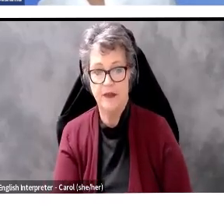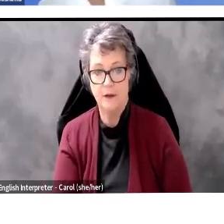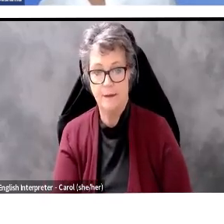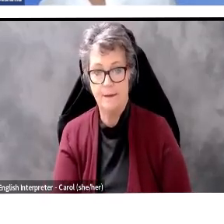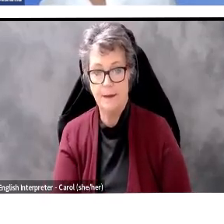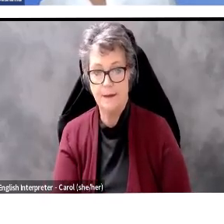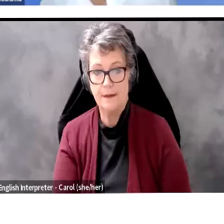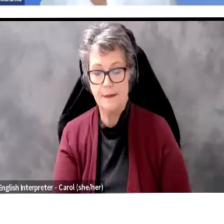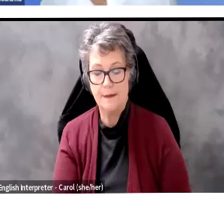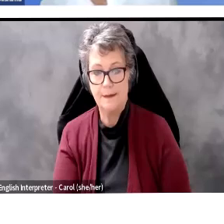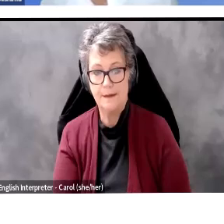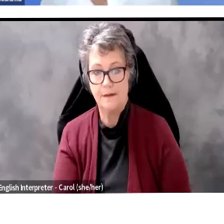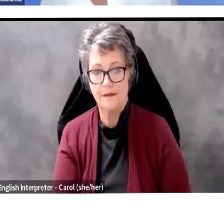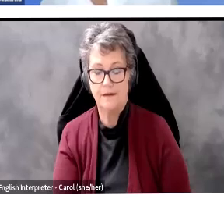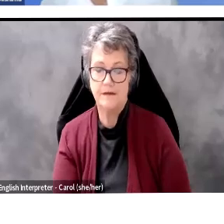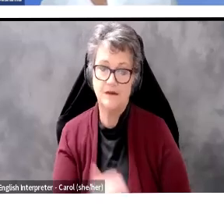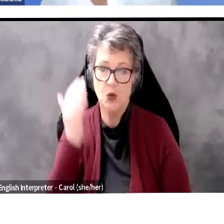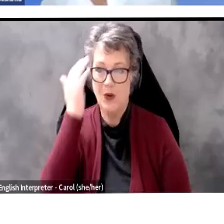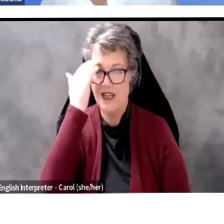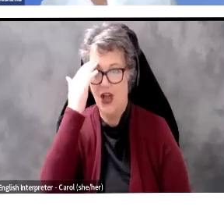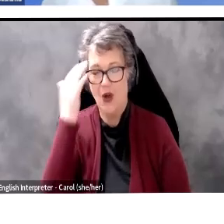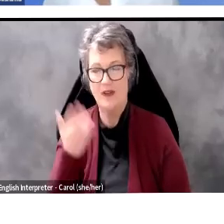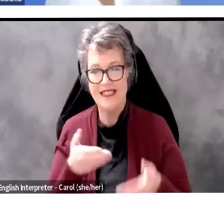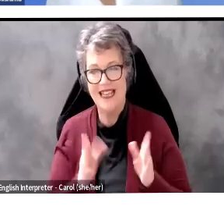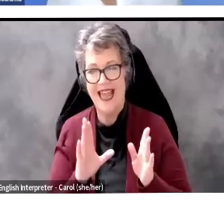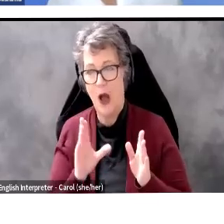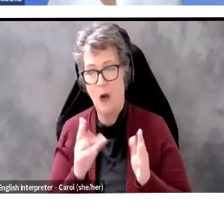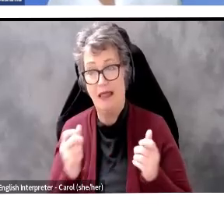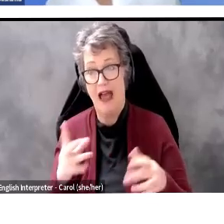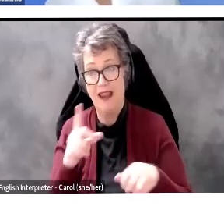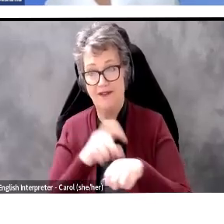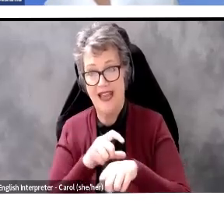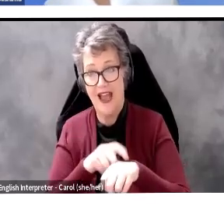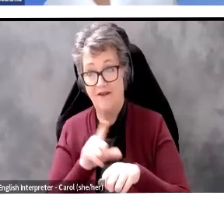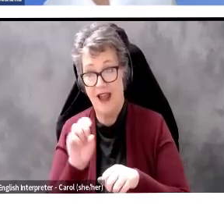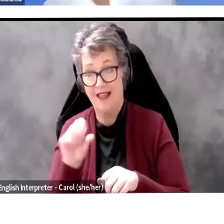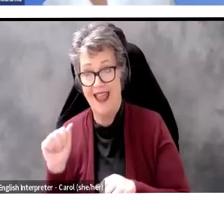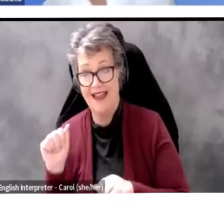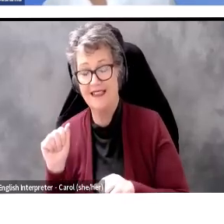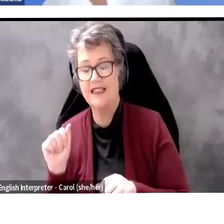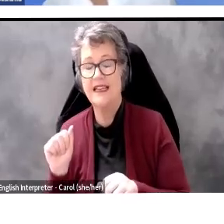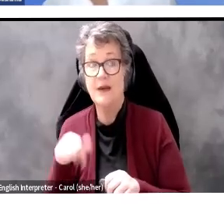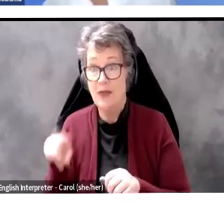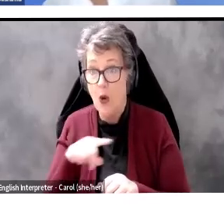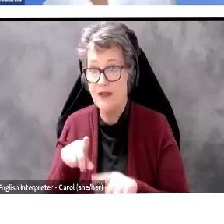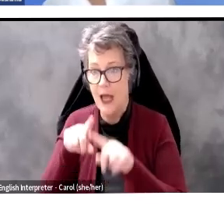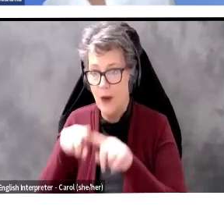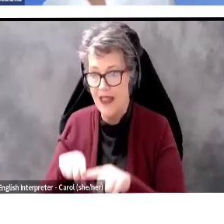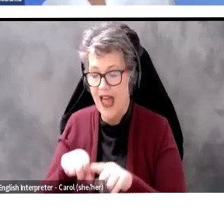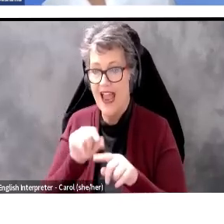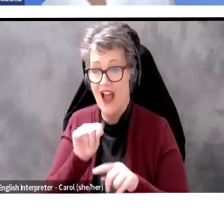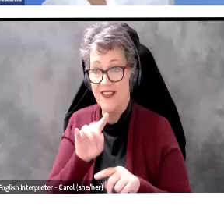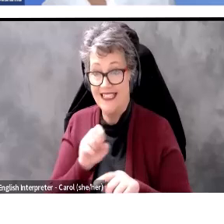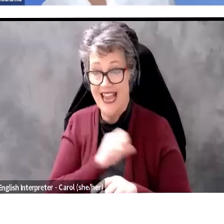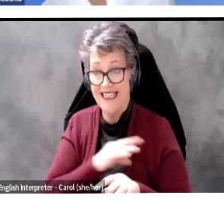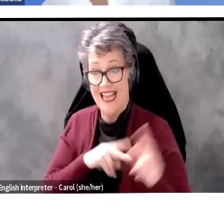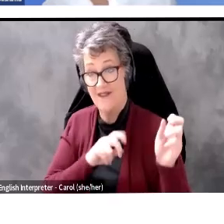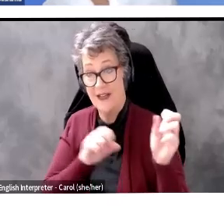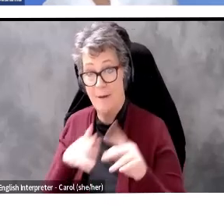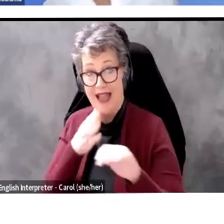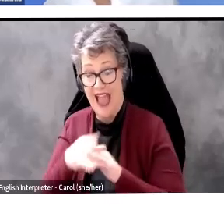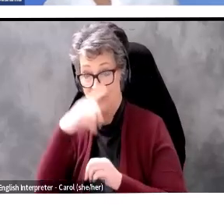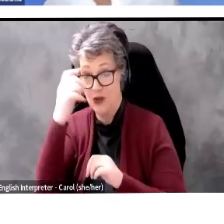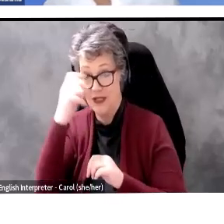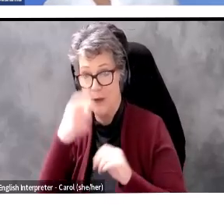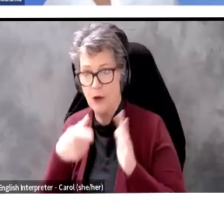And, we know it doesn't give LEAs a lot of time, especially those LEAs that rely on their site staff to come back after summer to